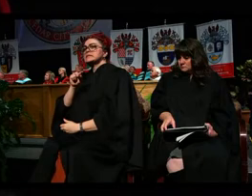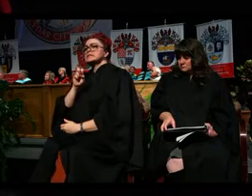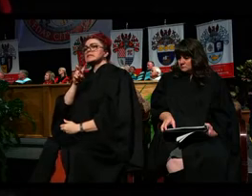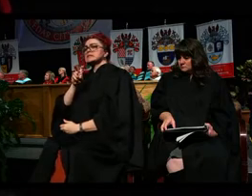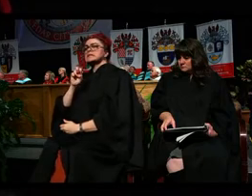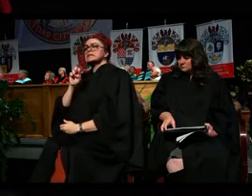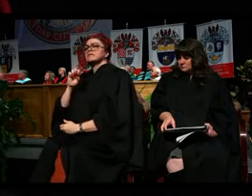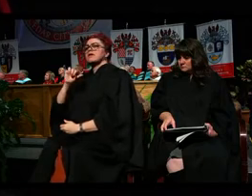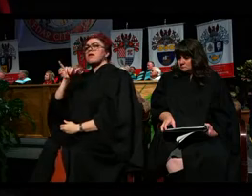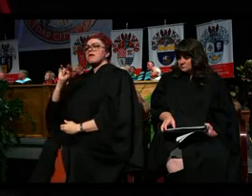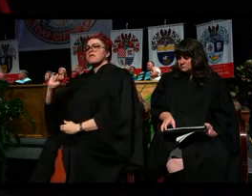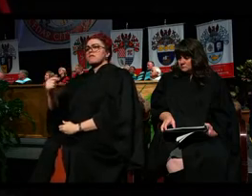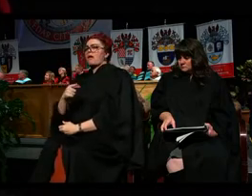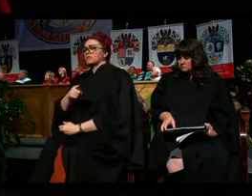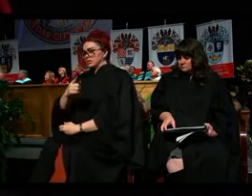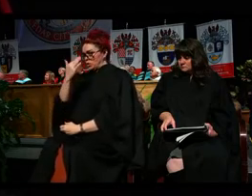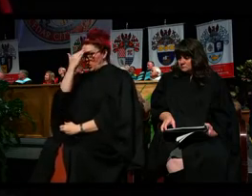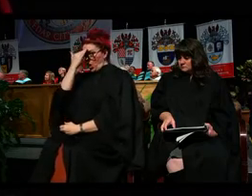now